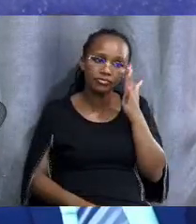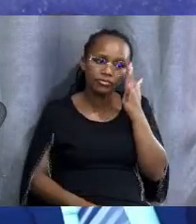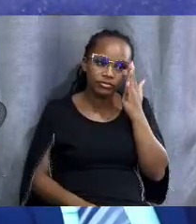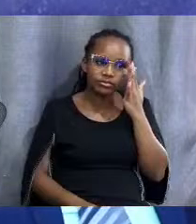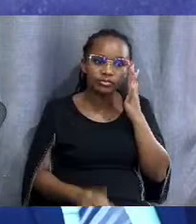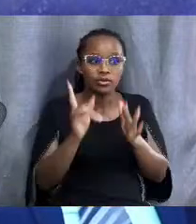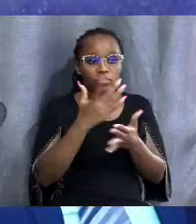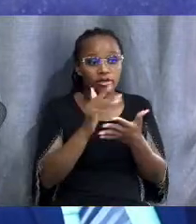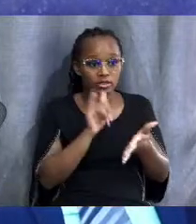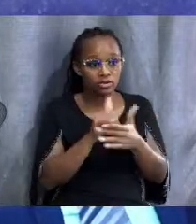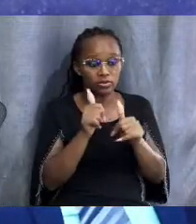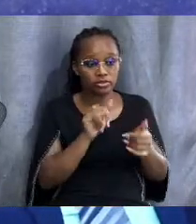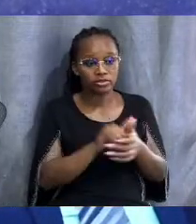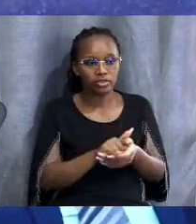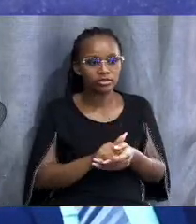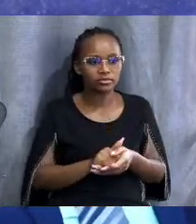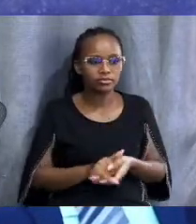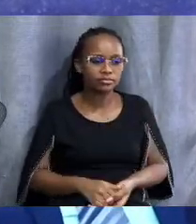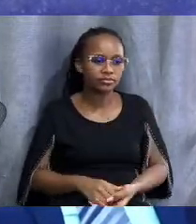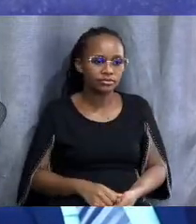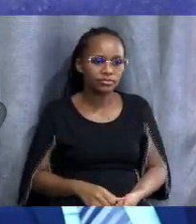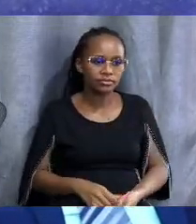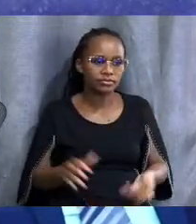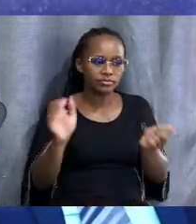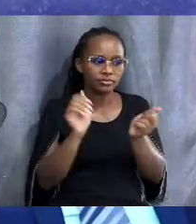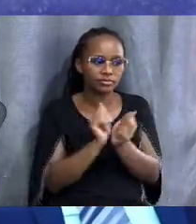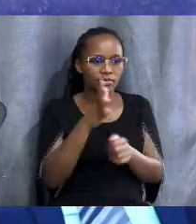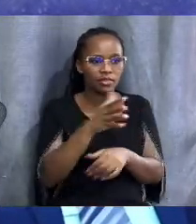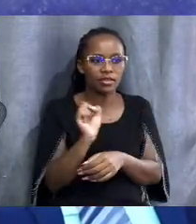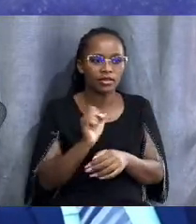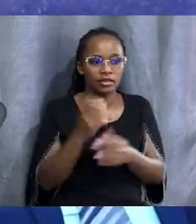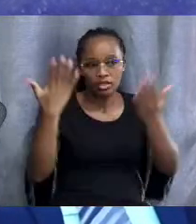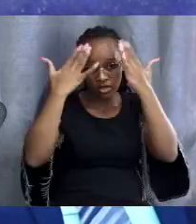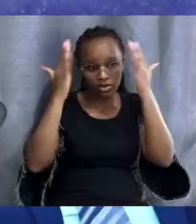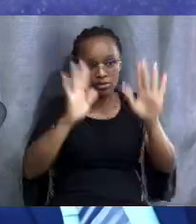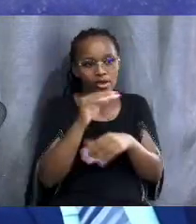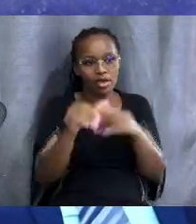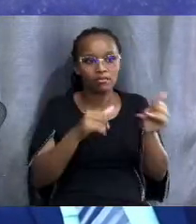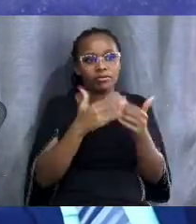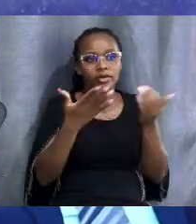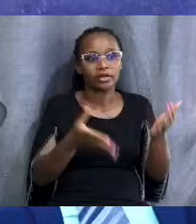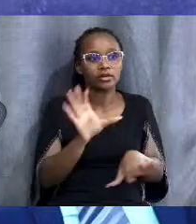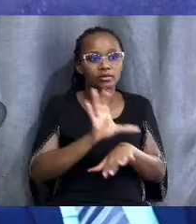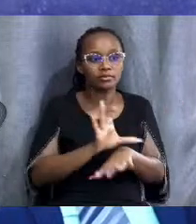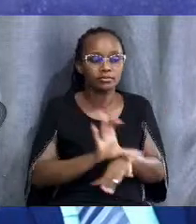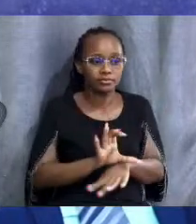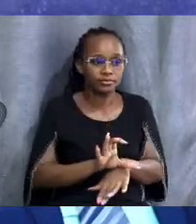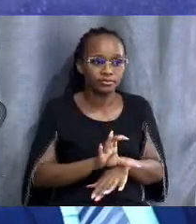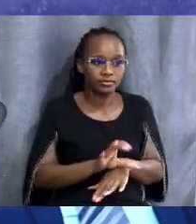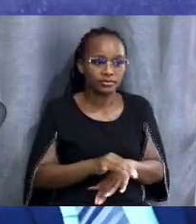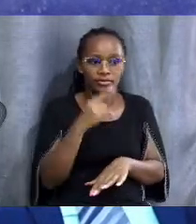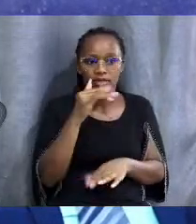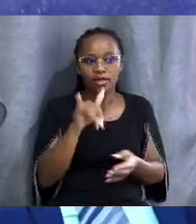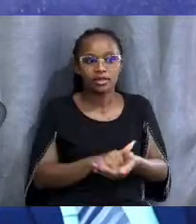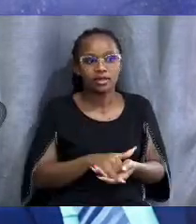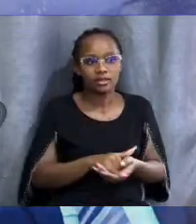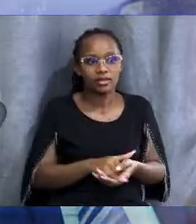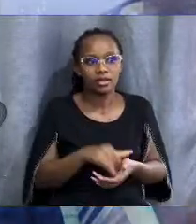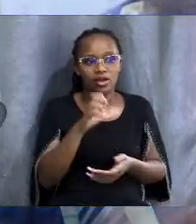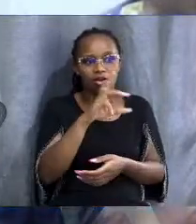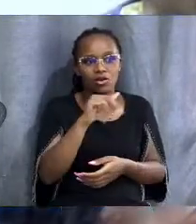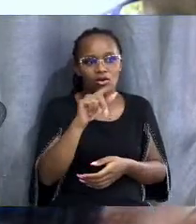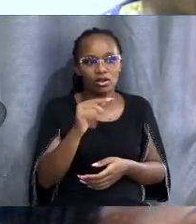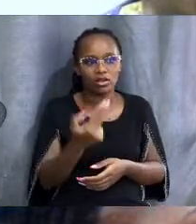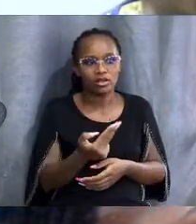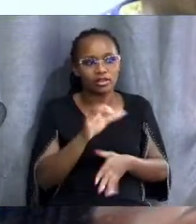And one of the things that Paul was aware about this church is that the Corinth